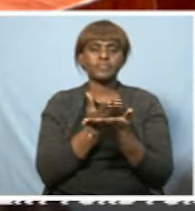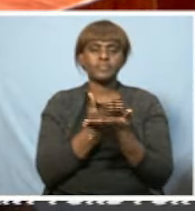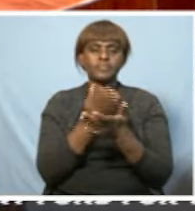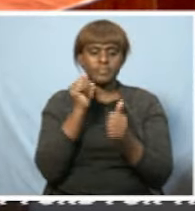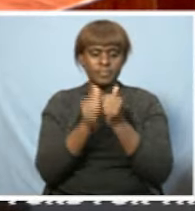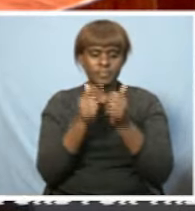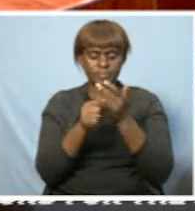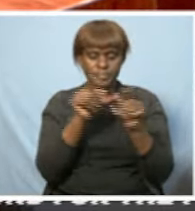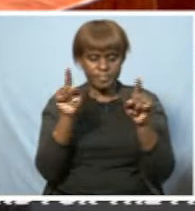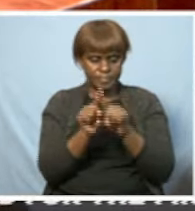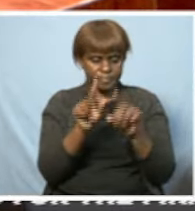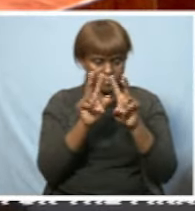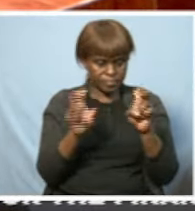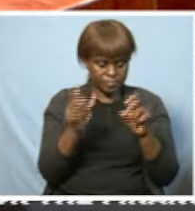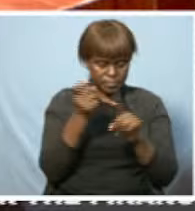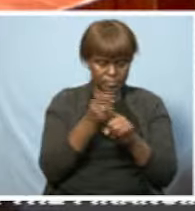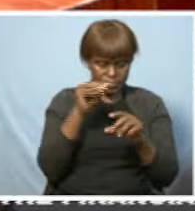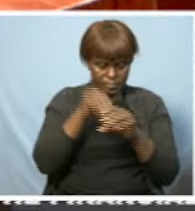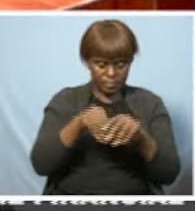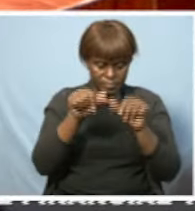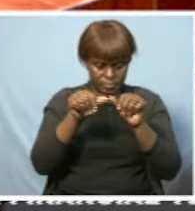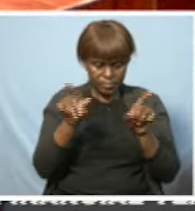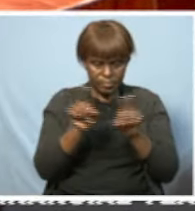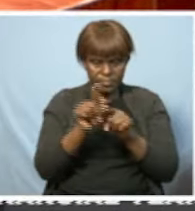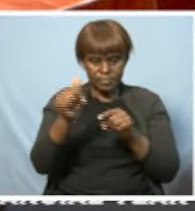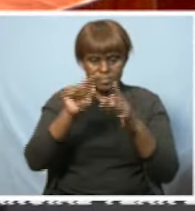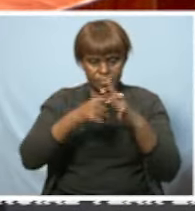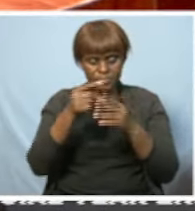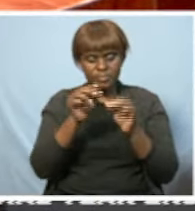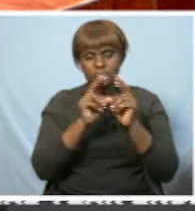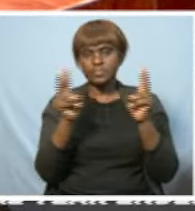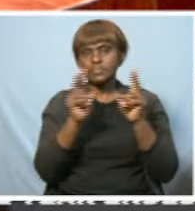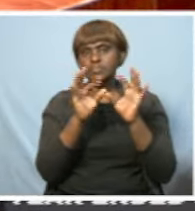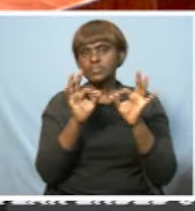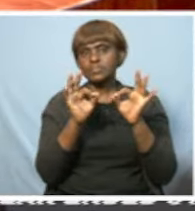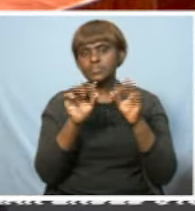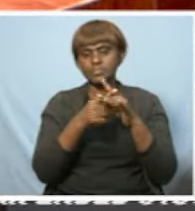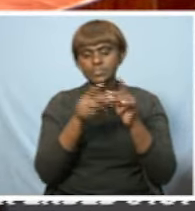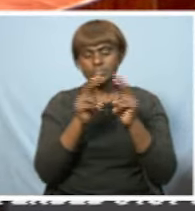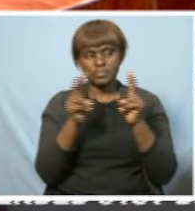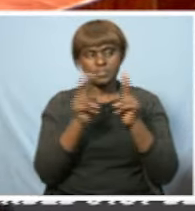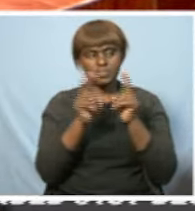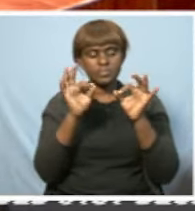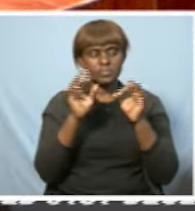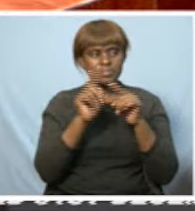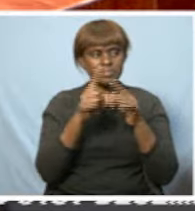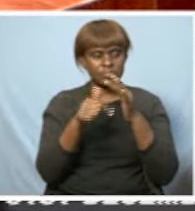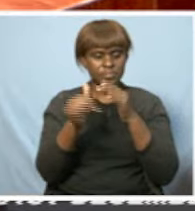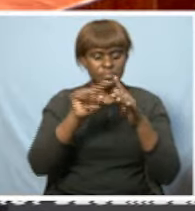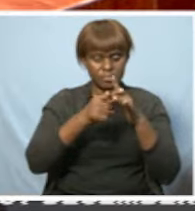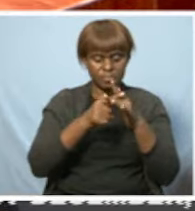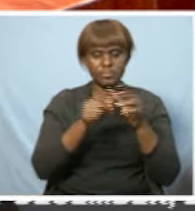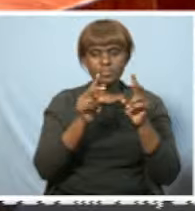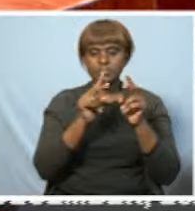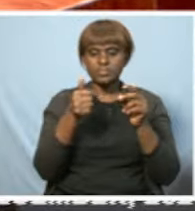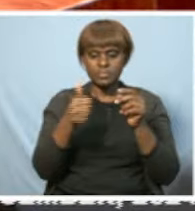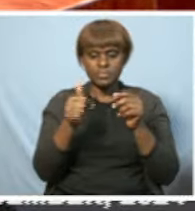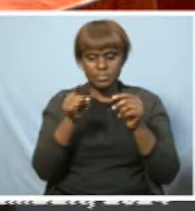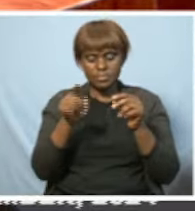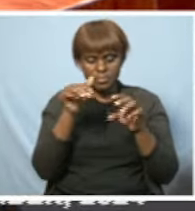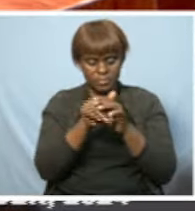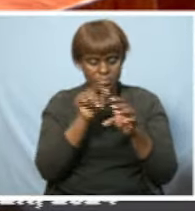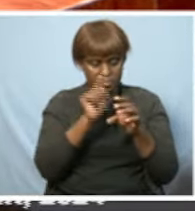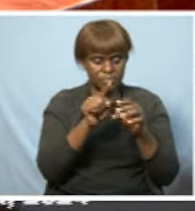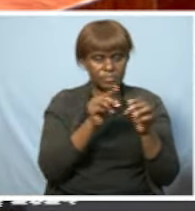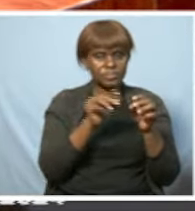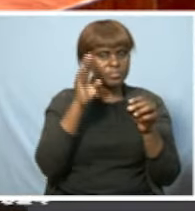goes unchecked by the internal auditor. He started very well. He started very well, but he also started behaving as though he's part of management.